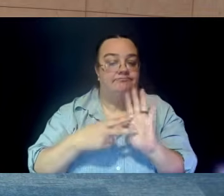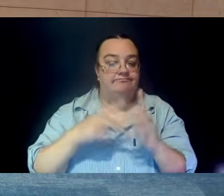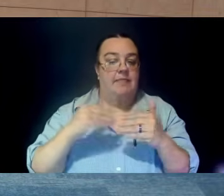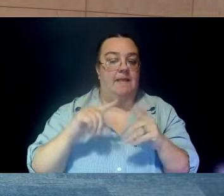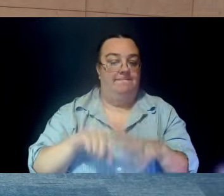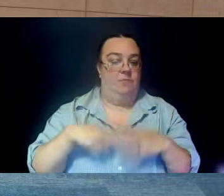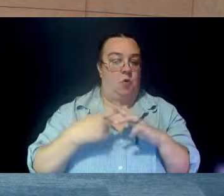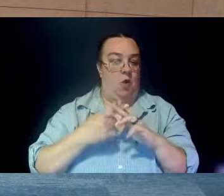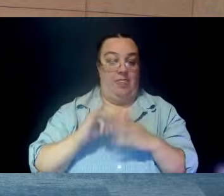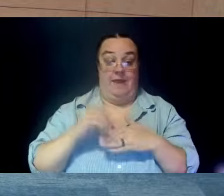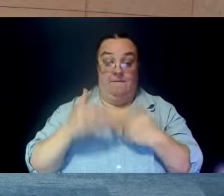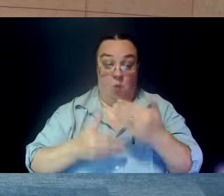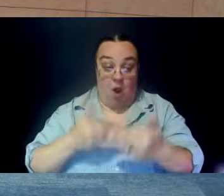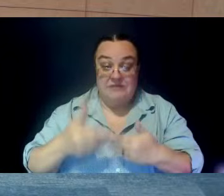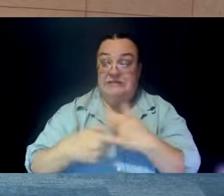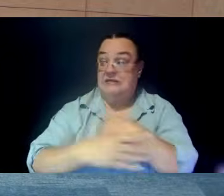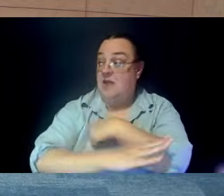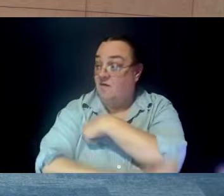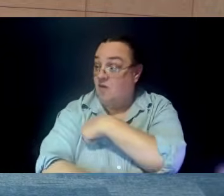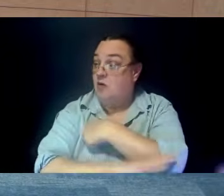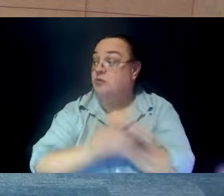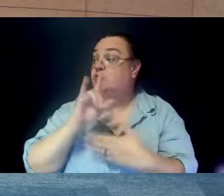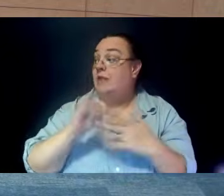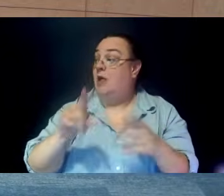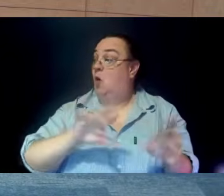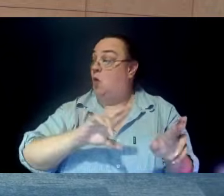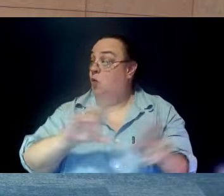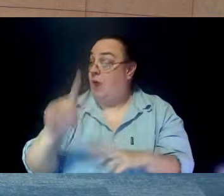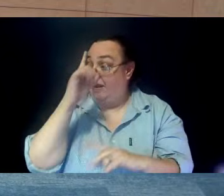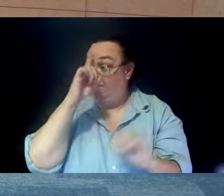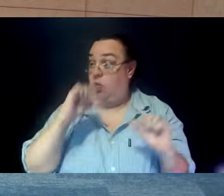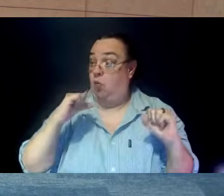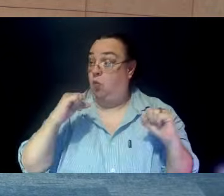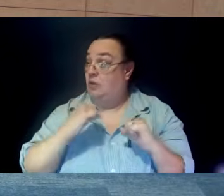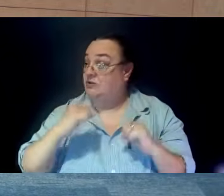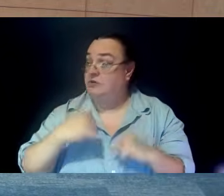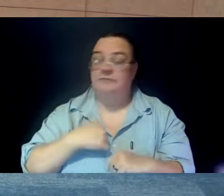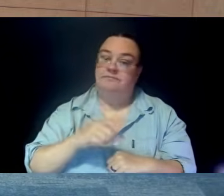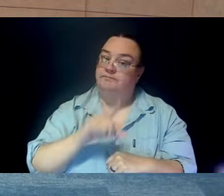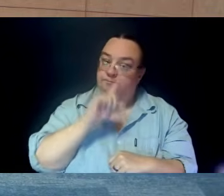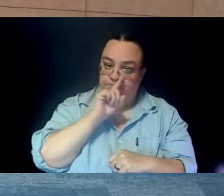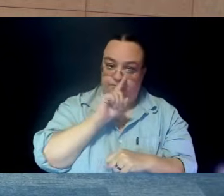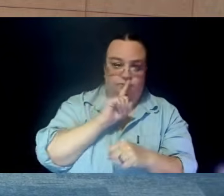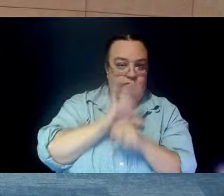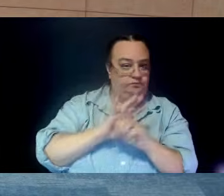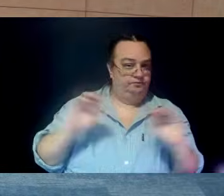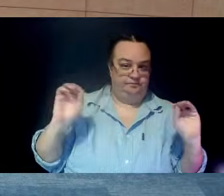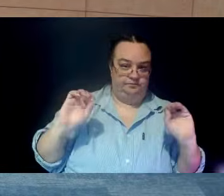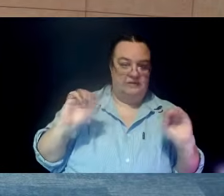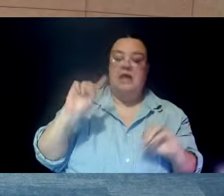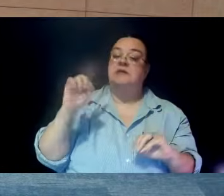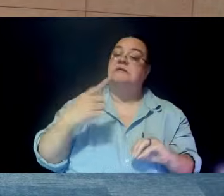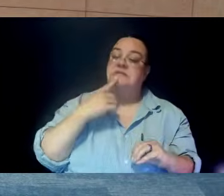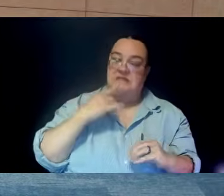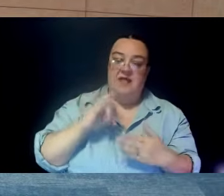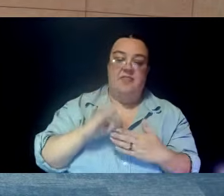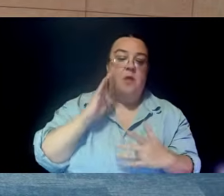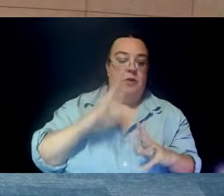process in the fall so that they're ready for the winter. I didn't make any promises. I just said we would take the call. Thank